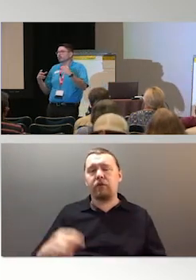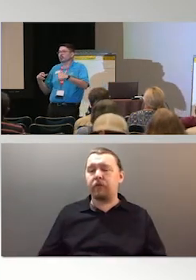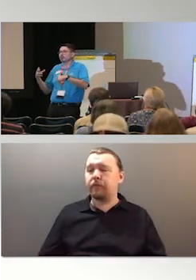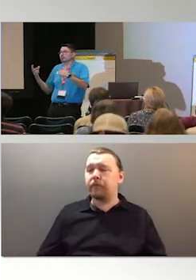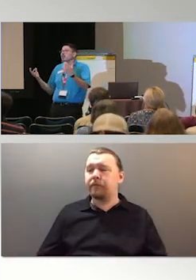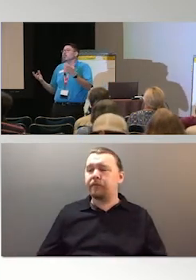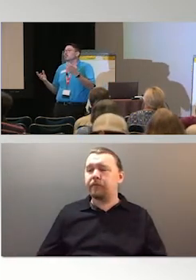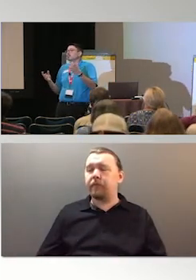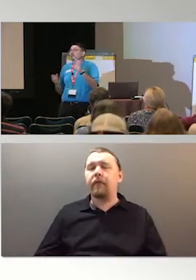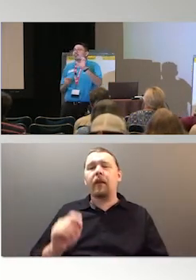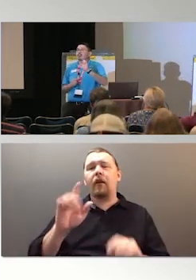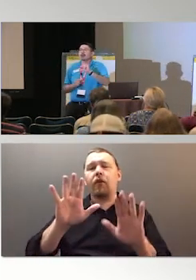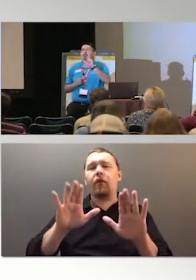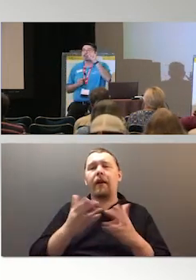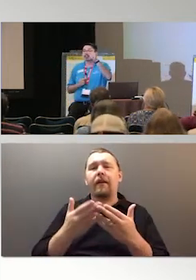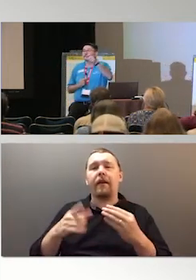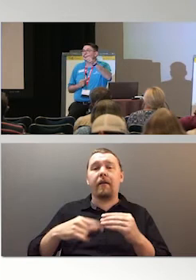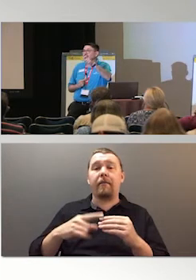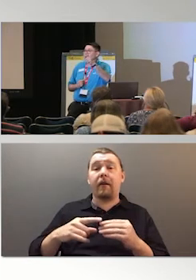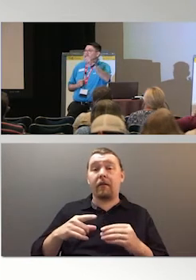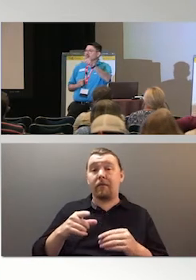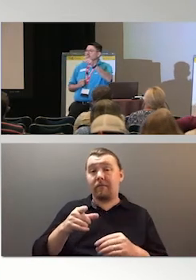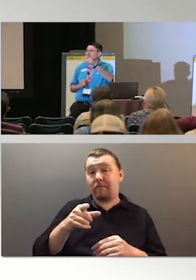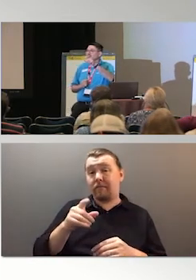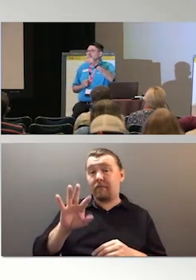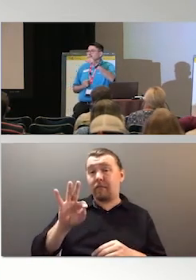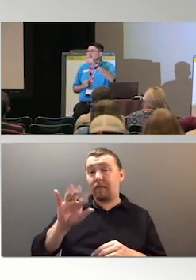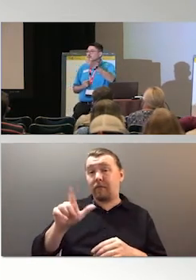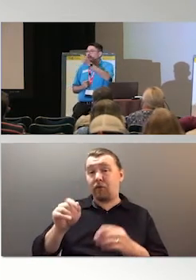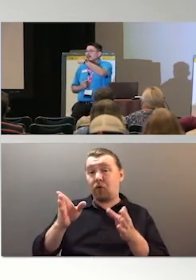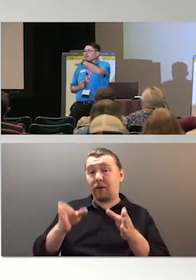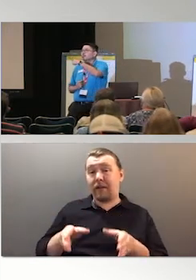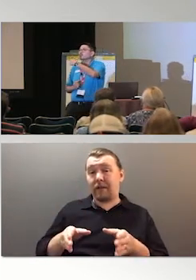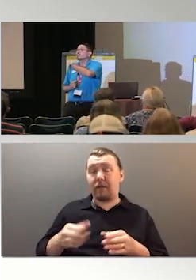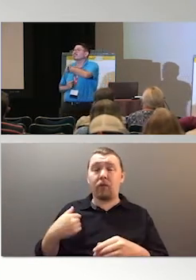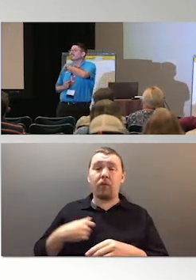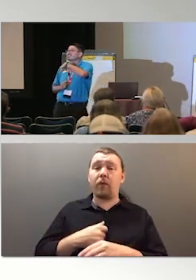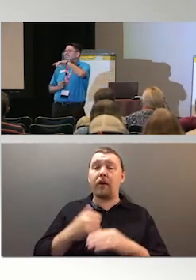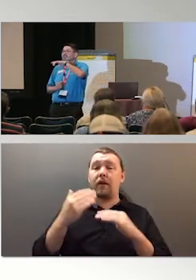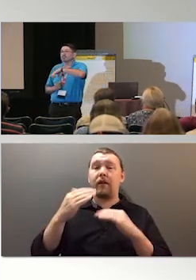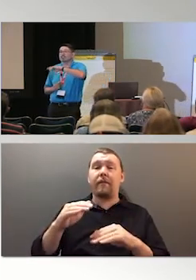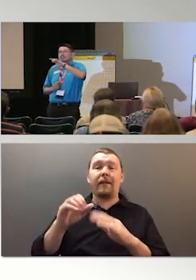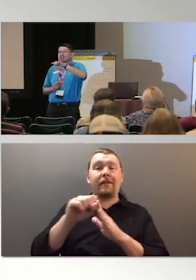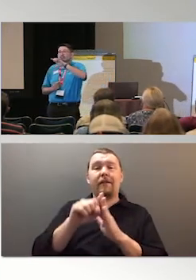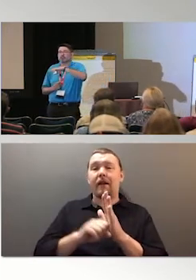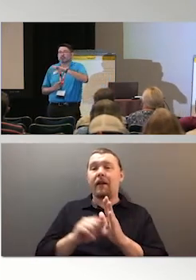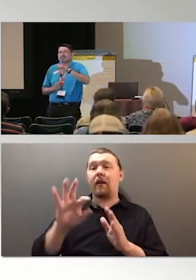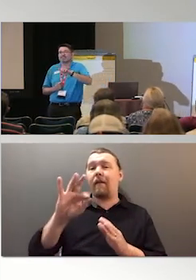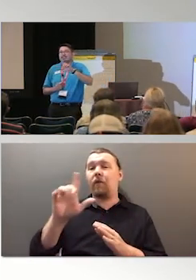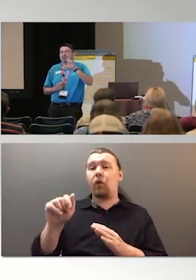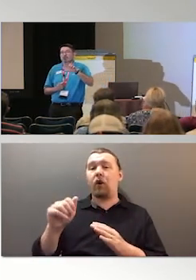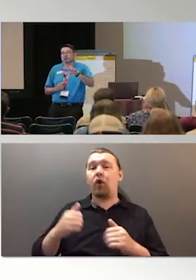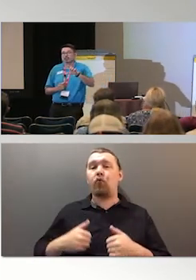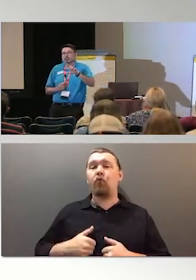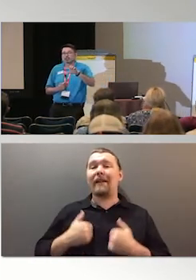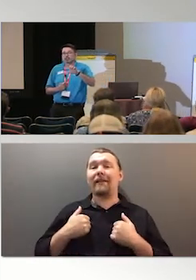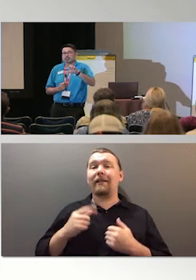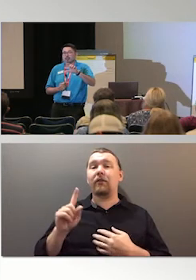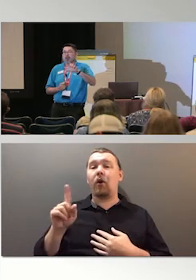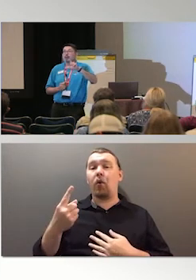so the great thing about being the benefit of Floridian is we are limited to state of Florida residents